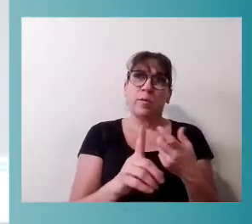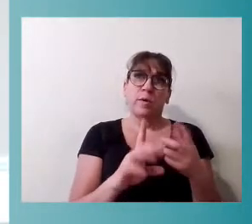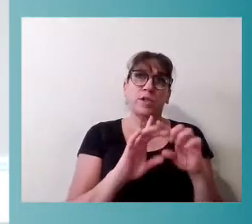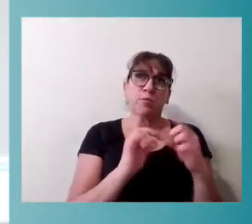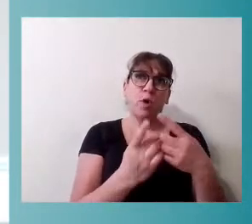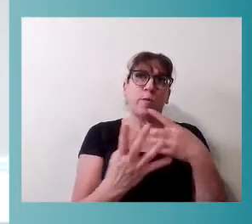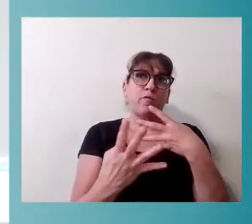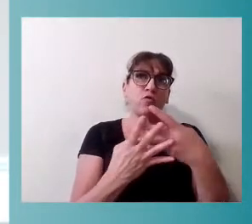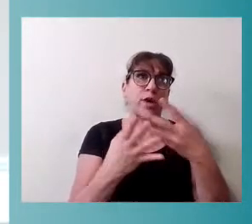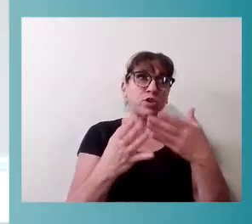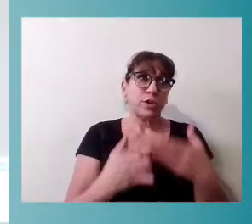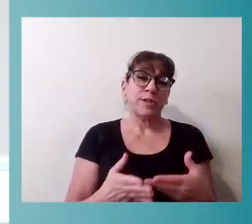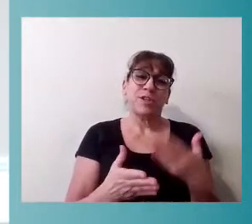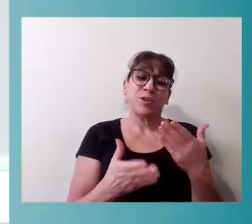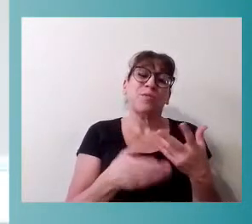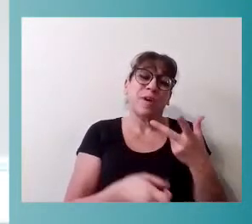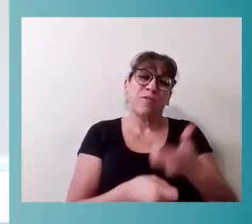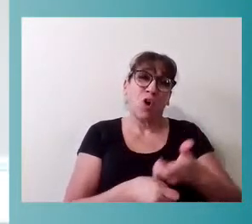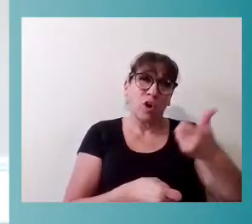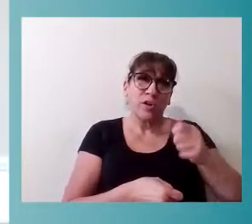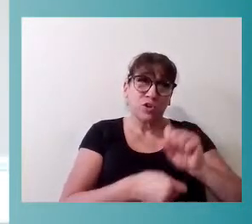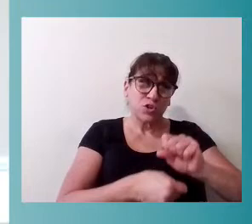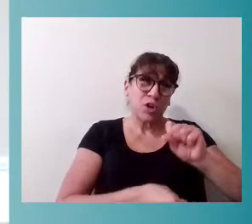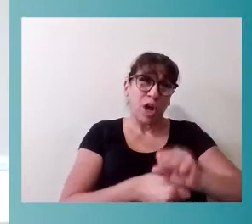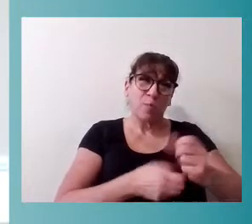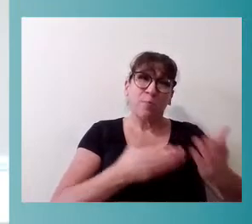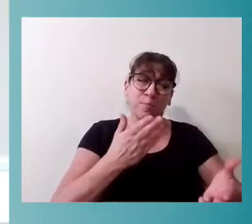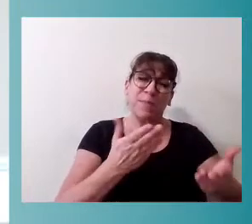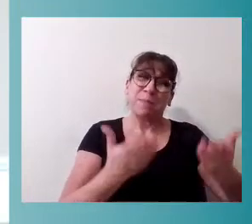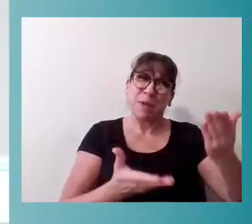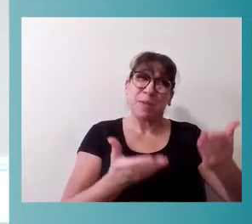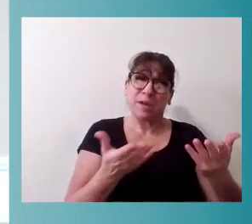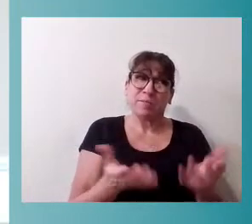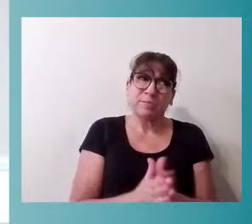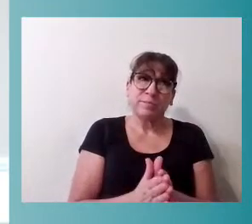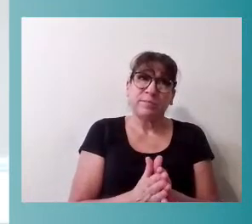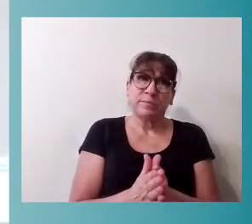Corrections. Probably have the hardest job, maybe, here.